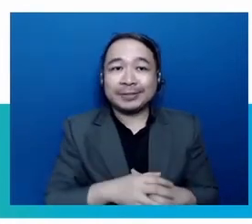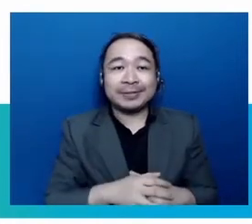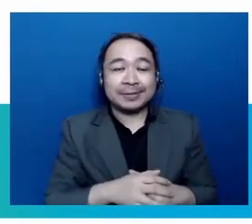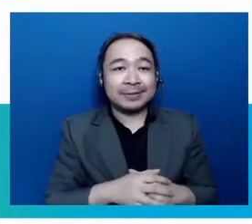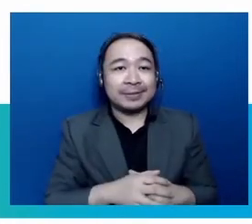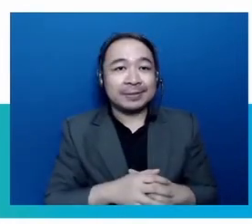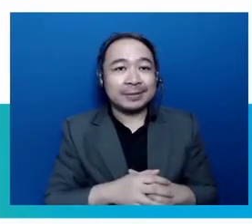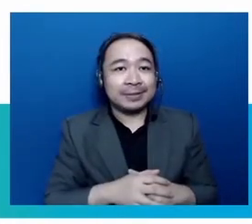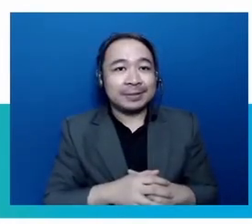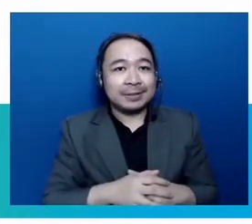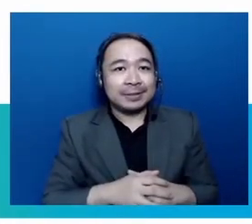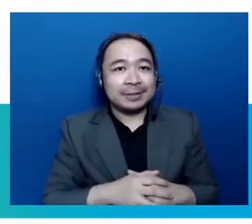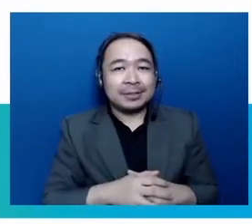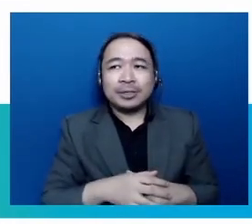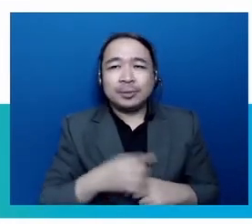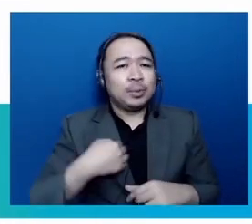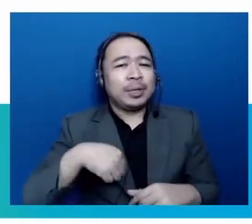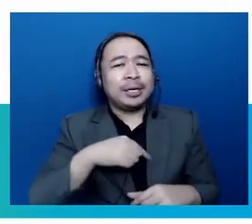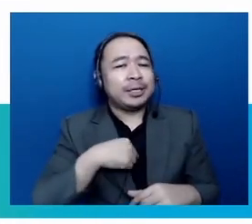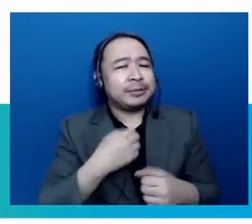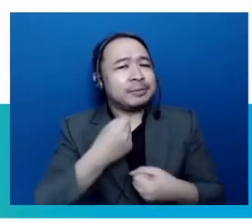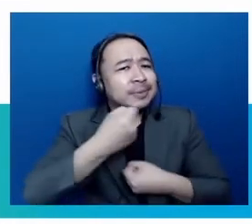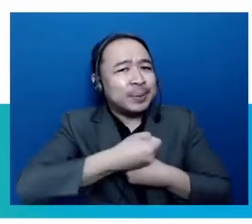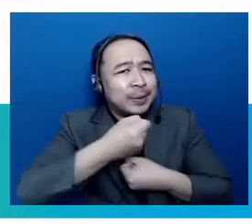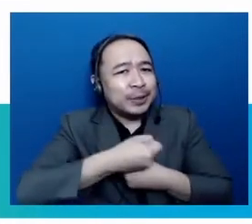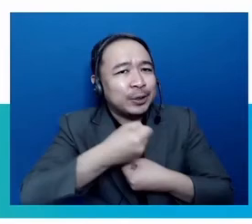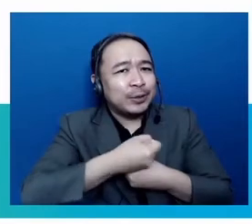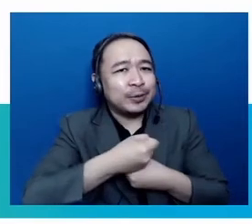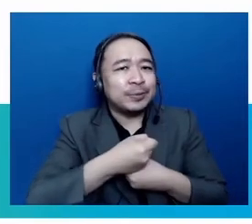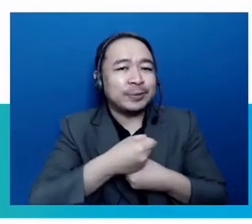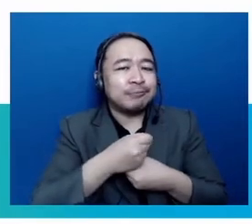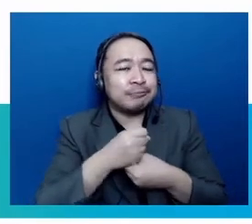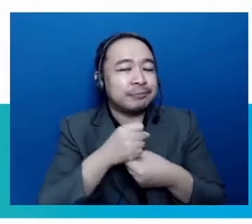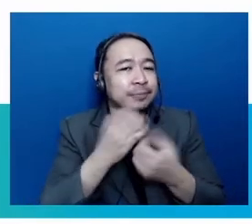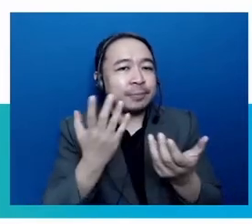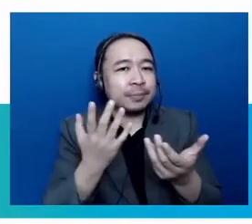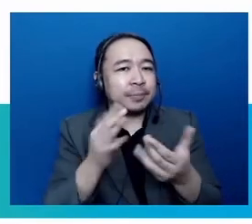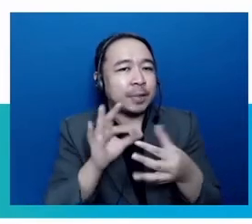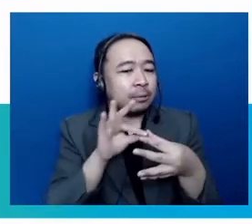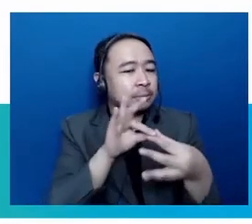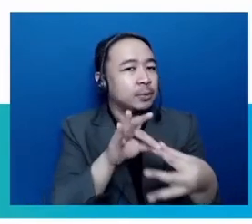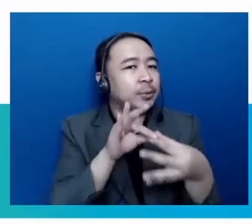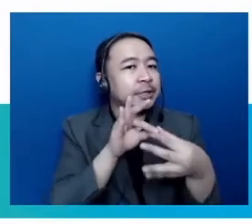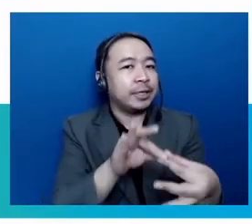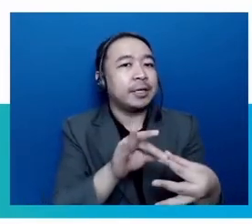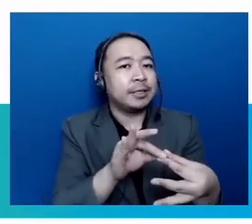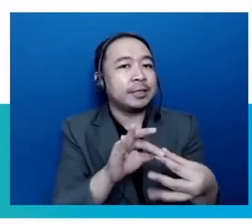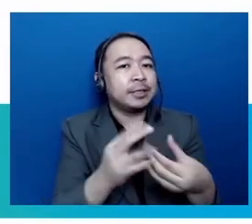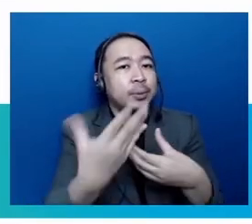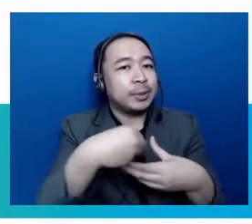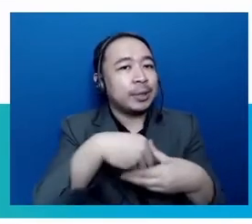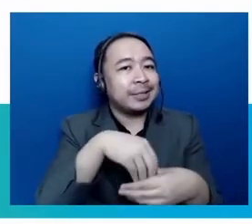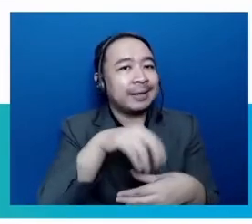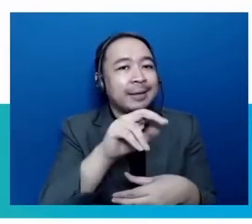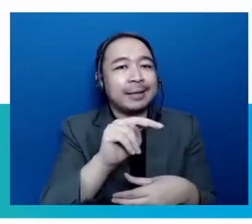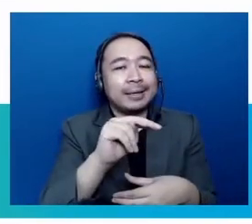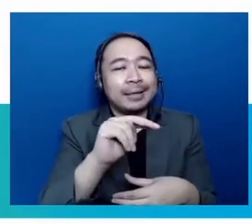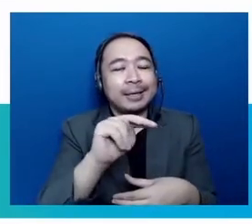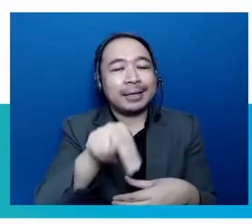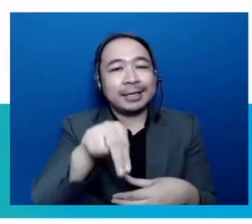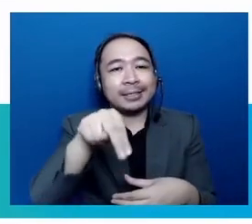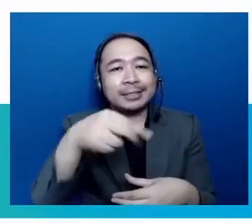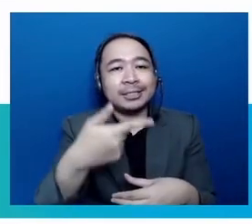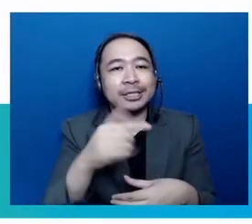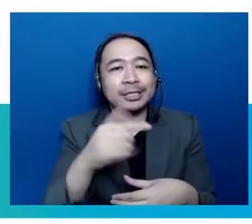What we are doing, we are already working very closely with NGOs and civil